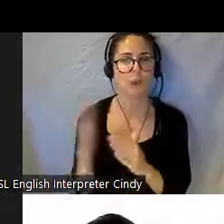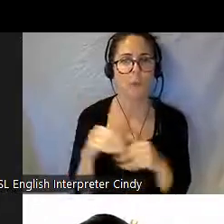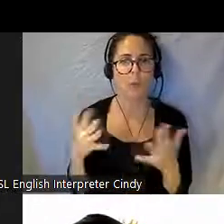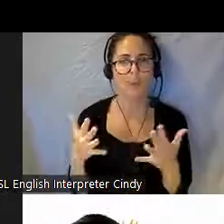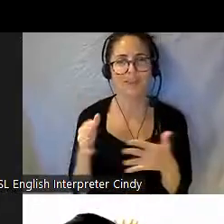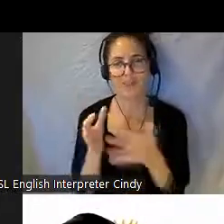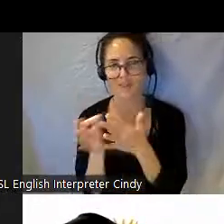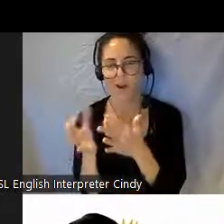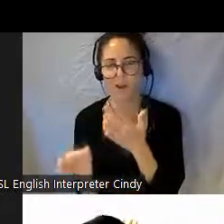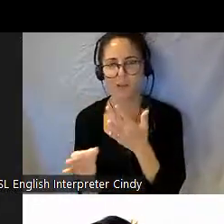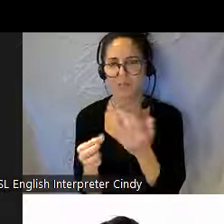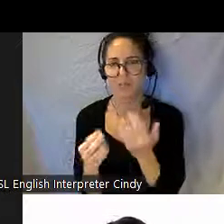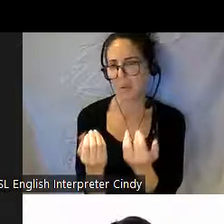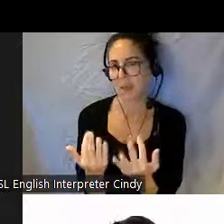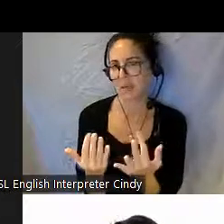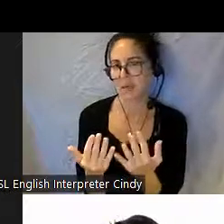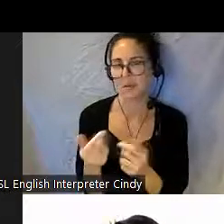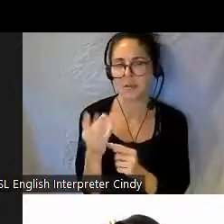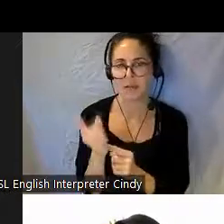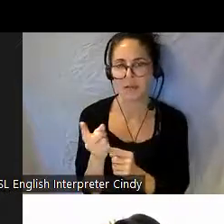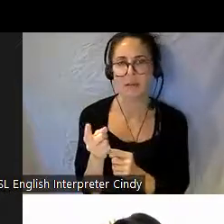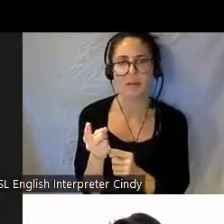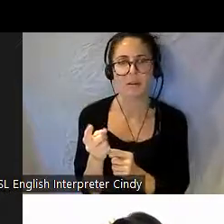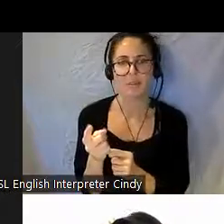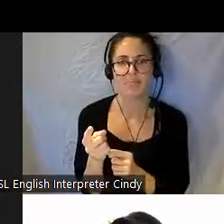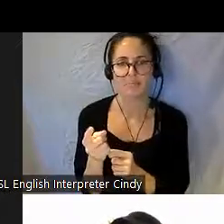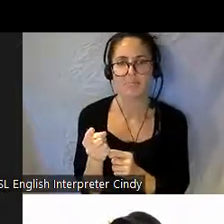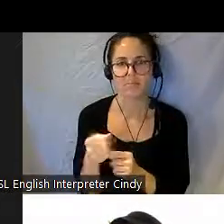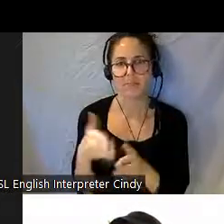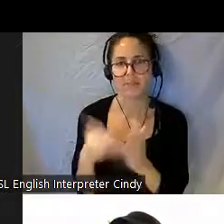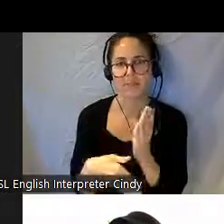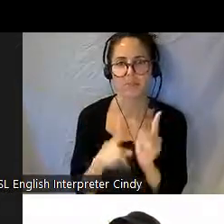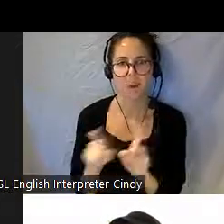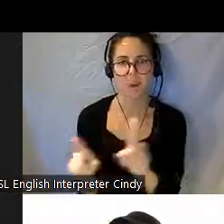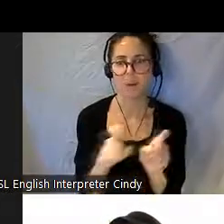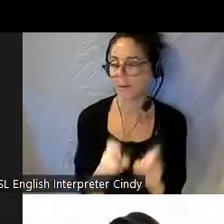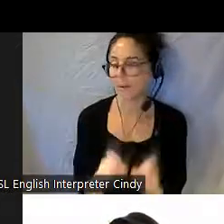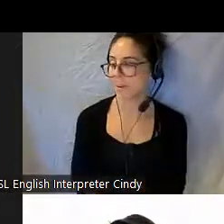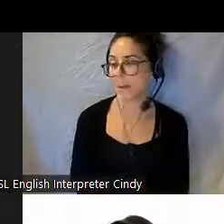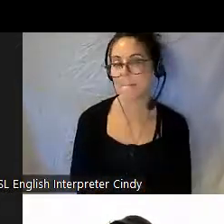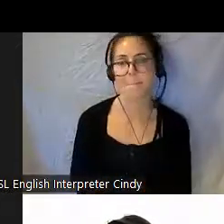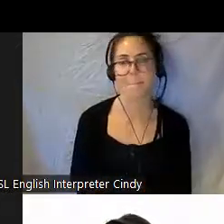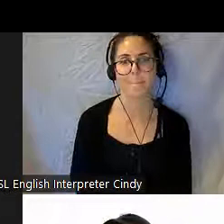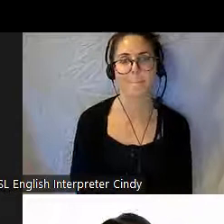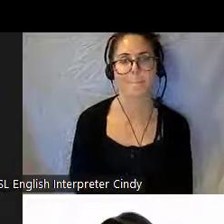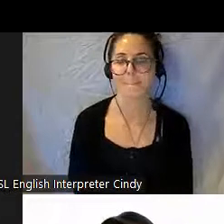choices there, so I'll give you a few minutes to complete the the poll.